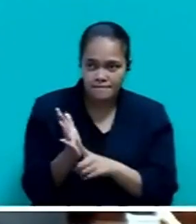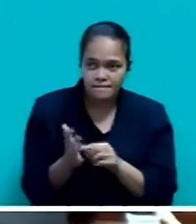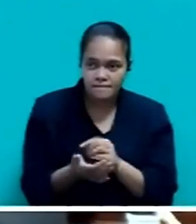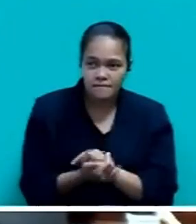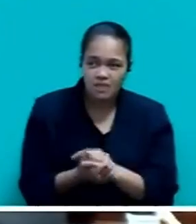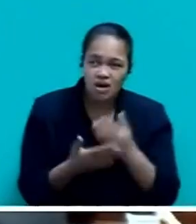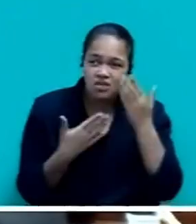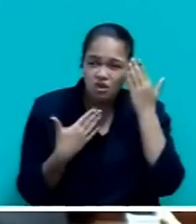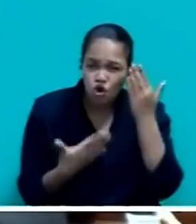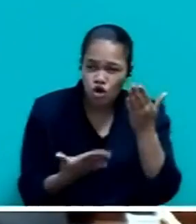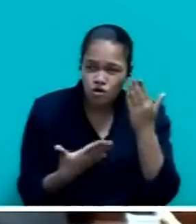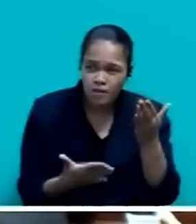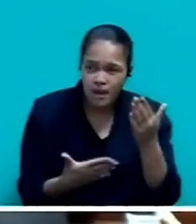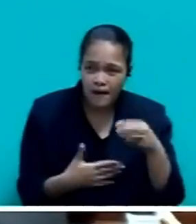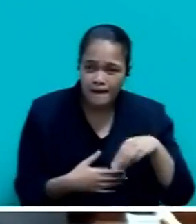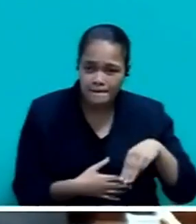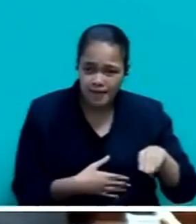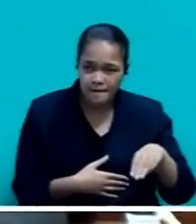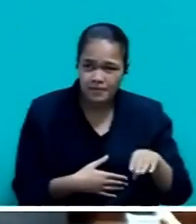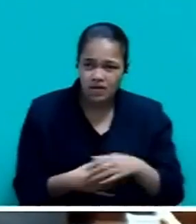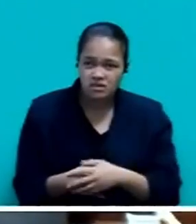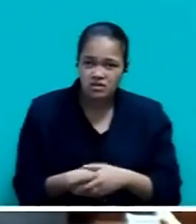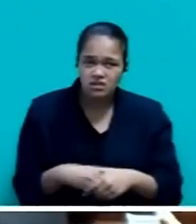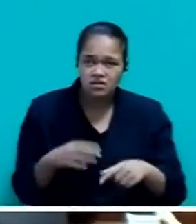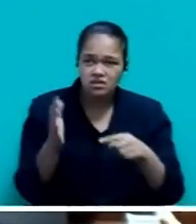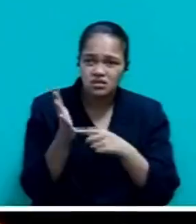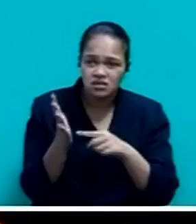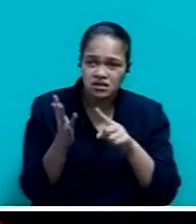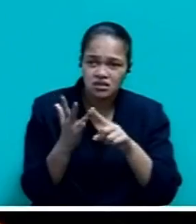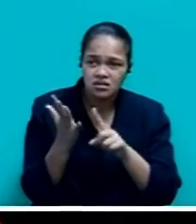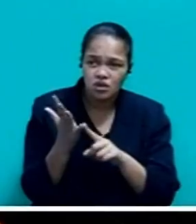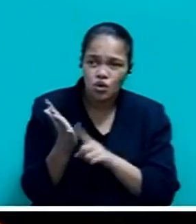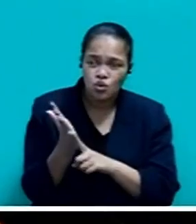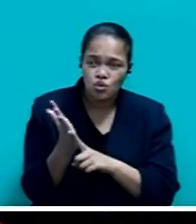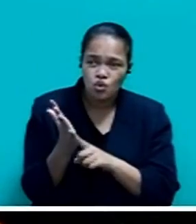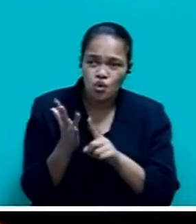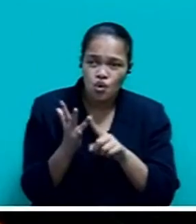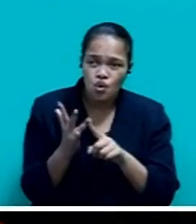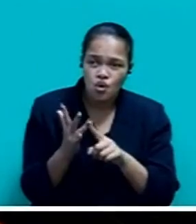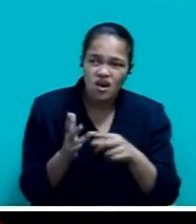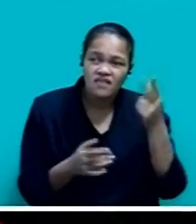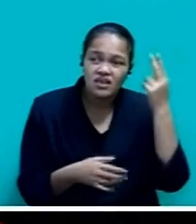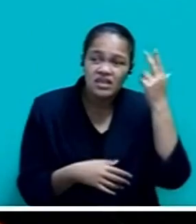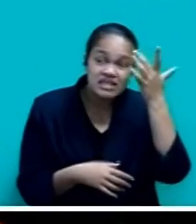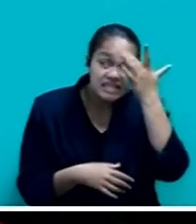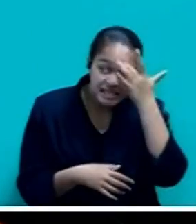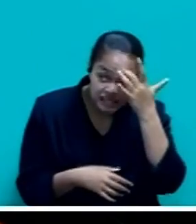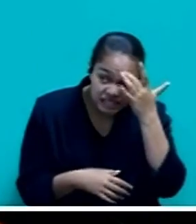for clarification, Yeah. Taulo is Hindi or Hindi. Bhagavati? Hindi.